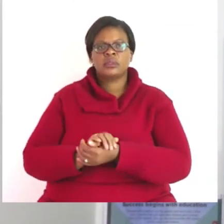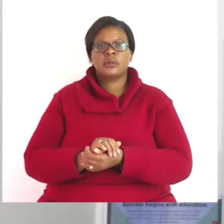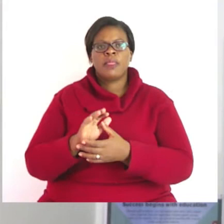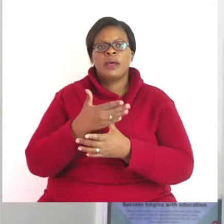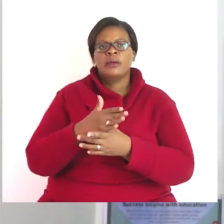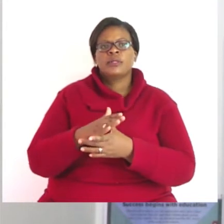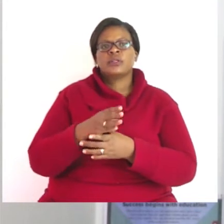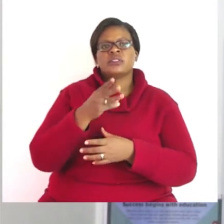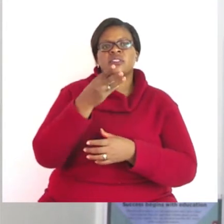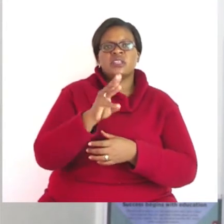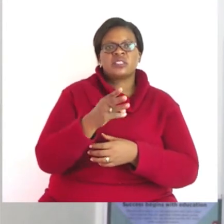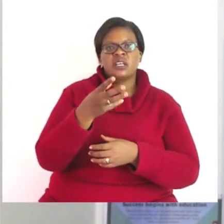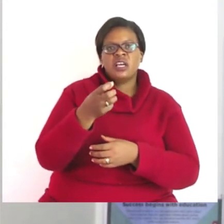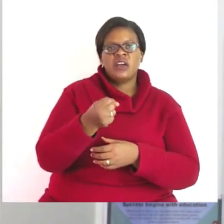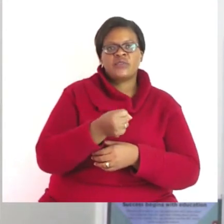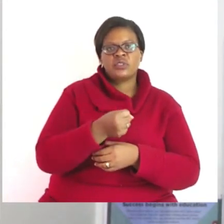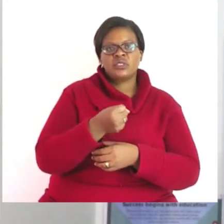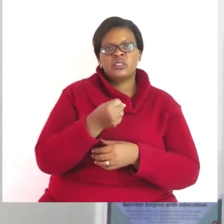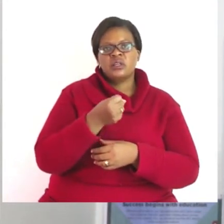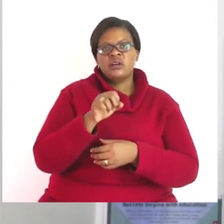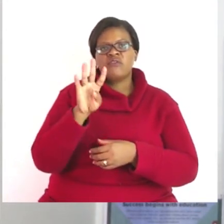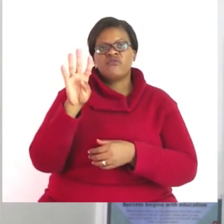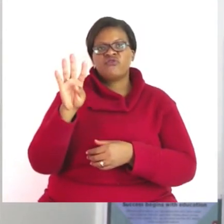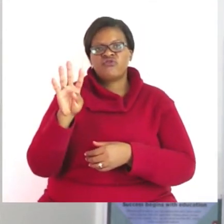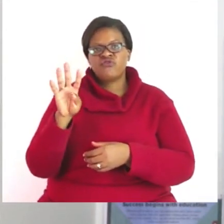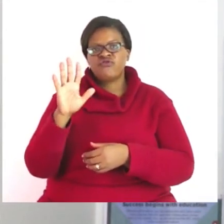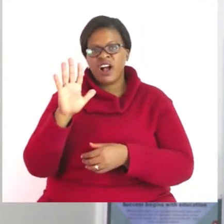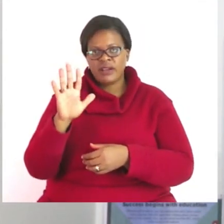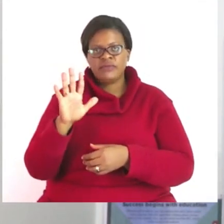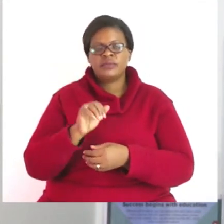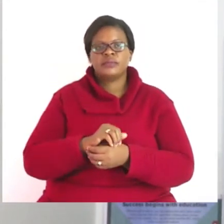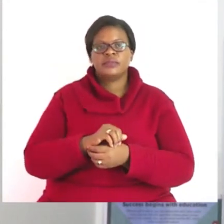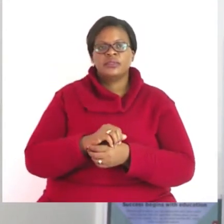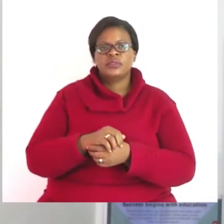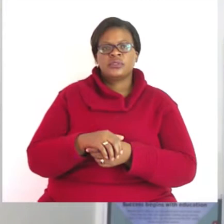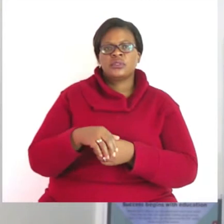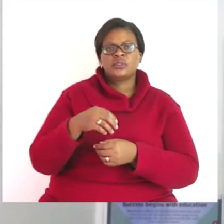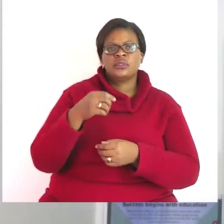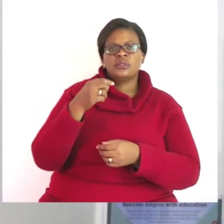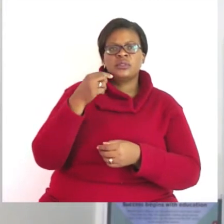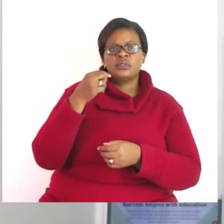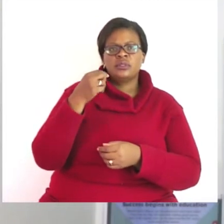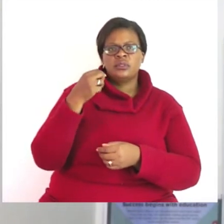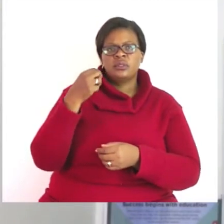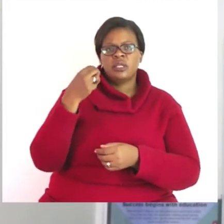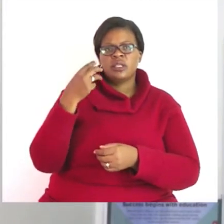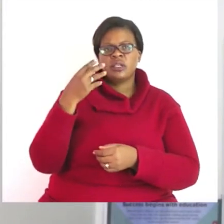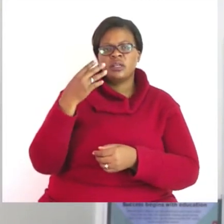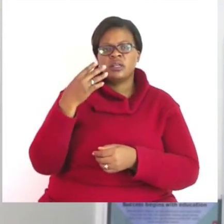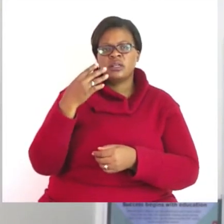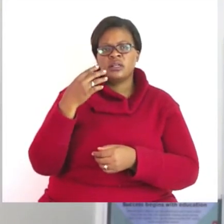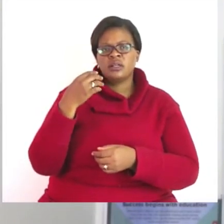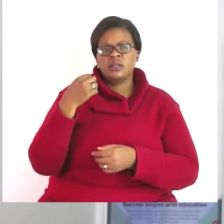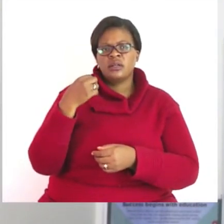6 is having all these factors. 8 is having factor 1, 2, 4, and 8. 9 is